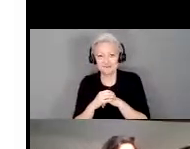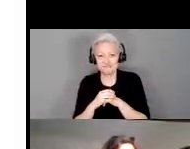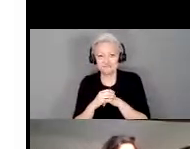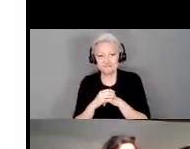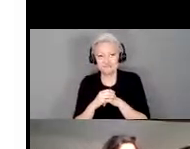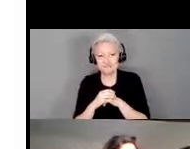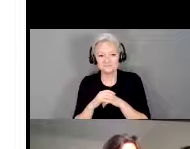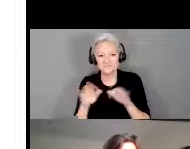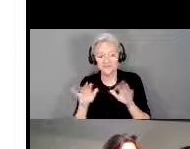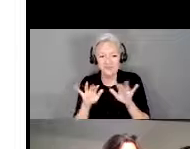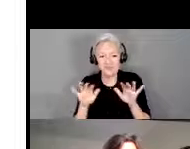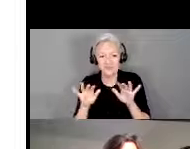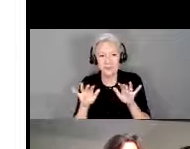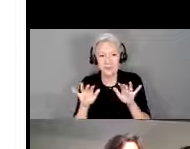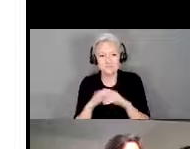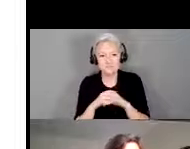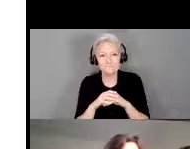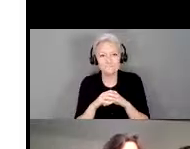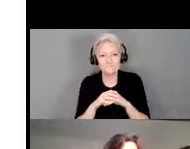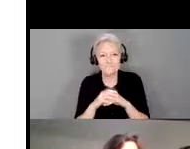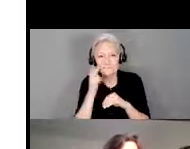Sure. Let's see.